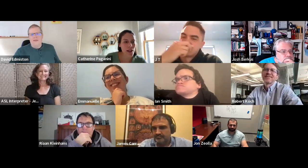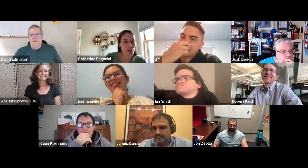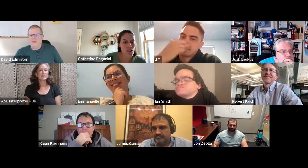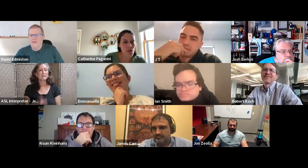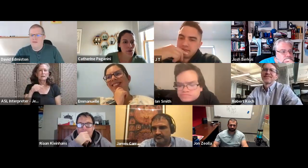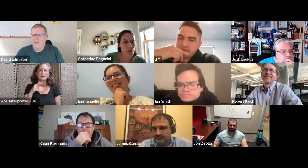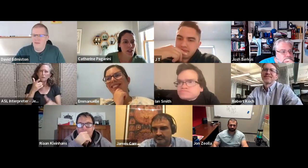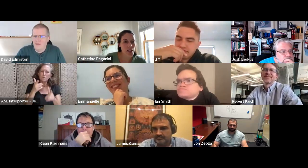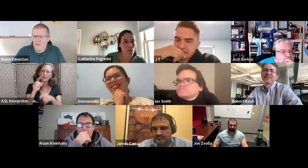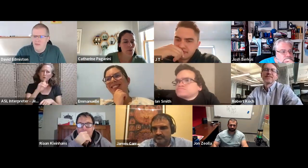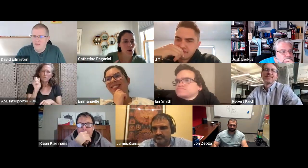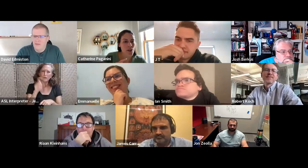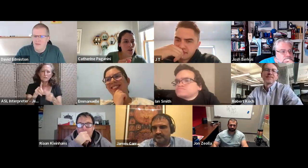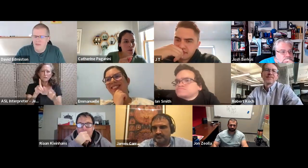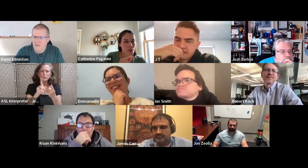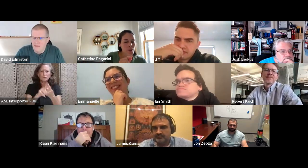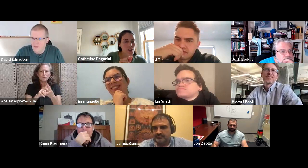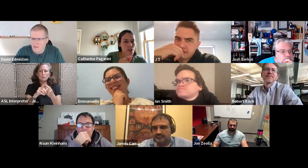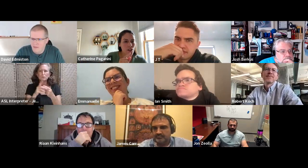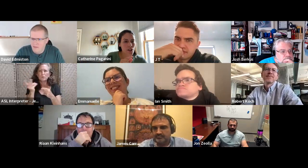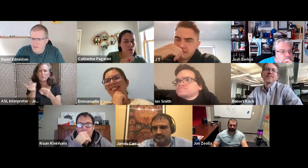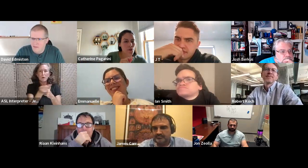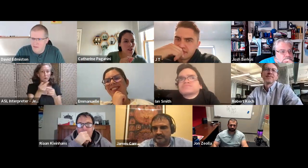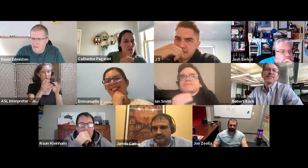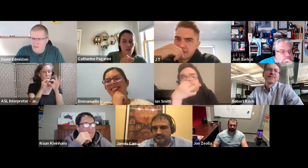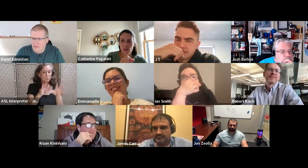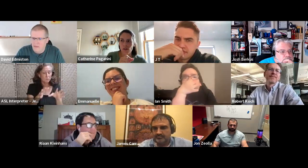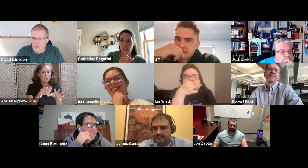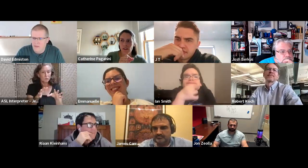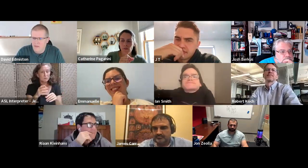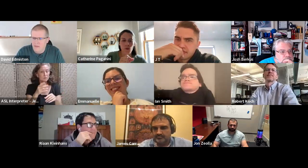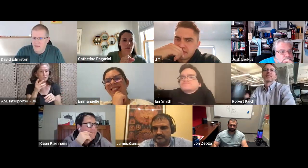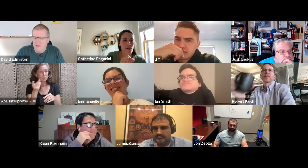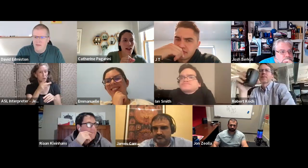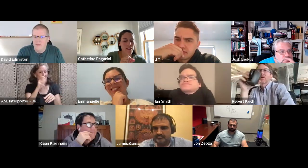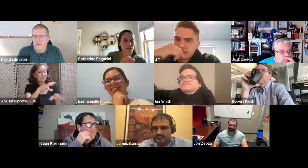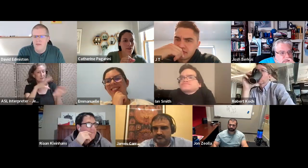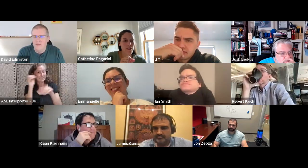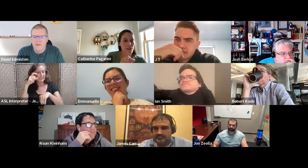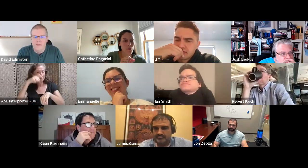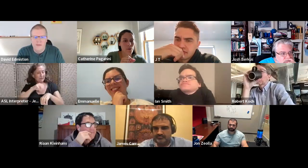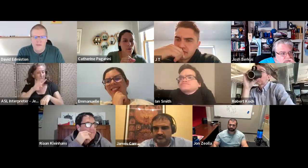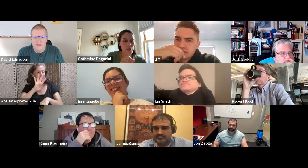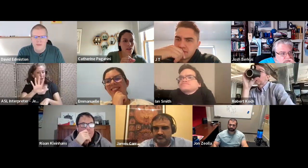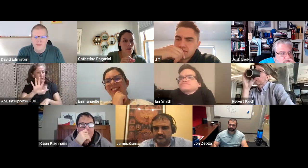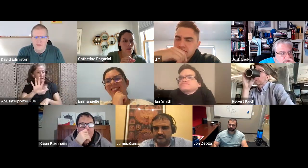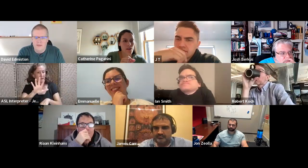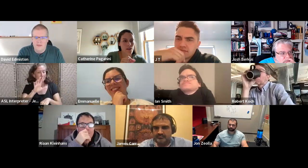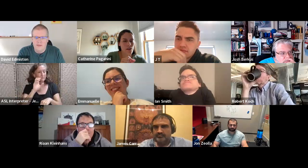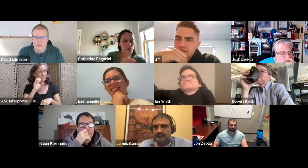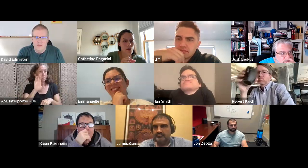quick question to the both interpreters. Do you need to leave at 45